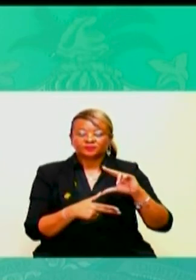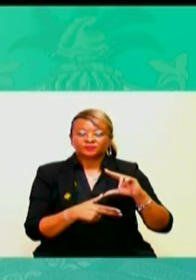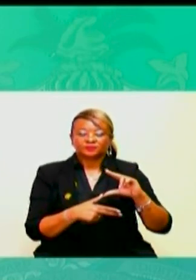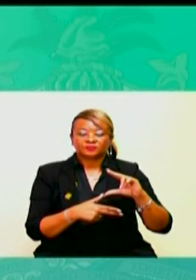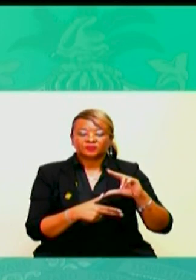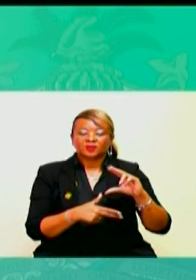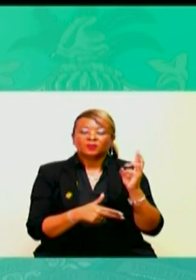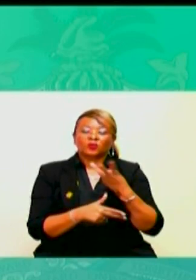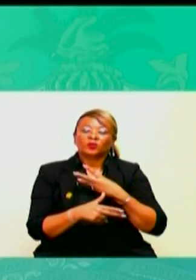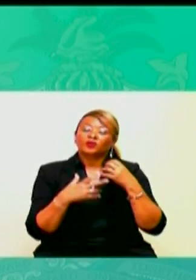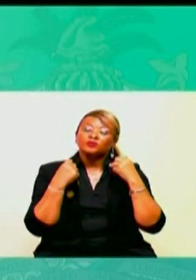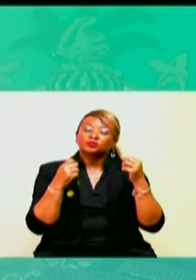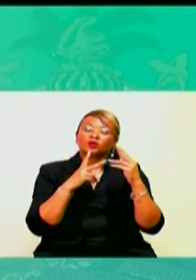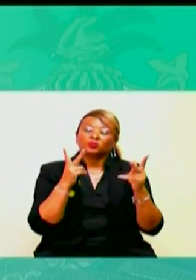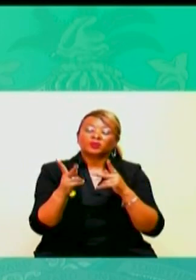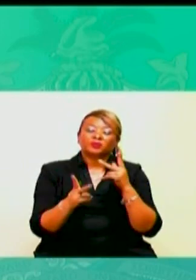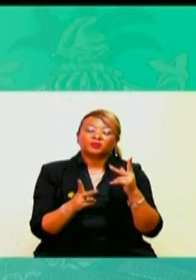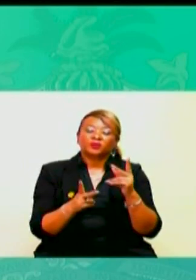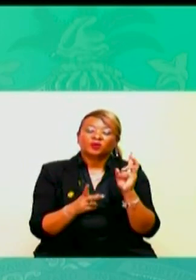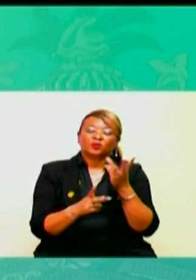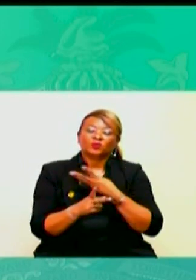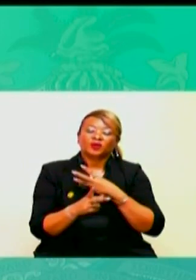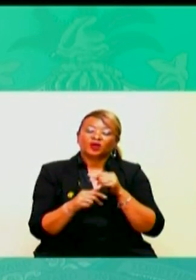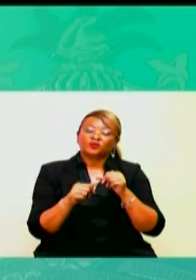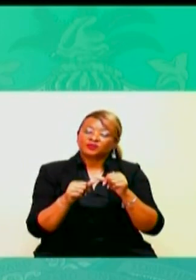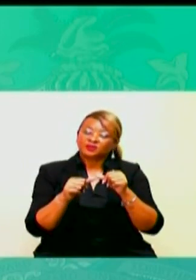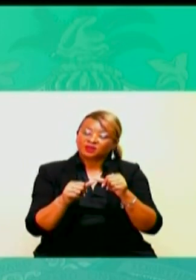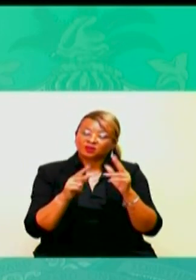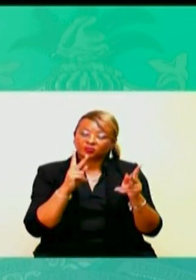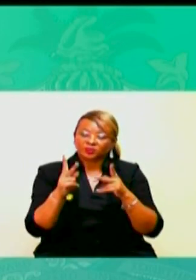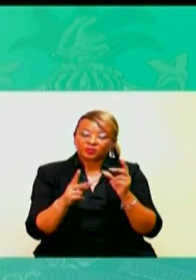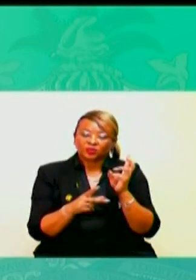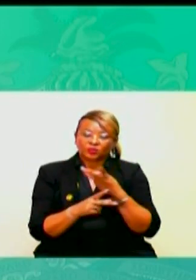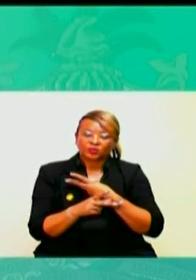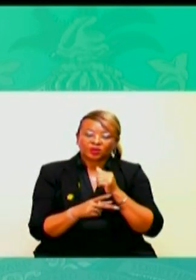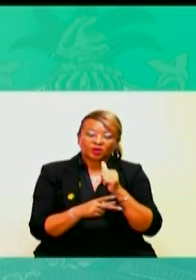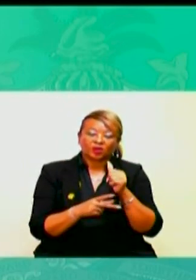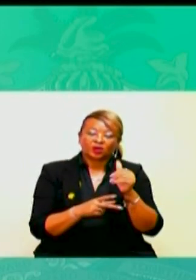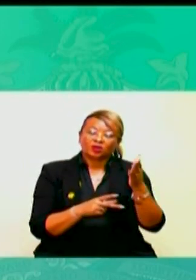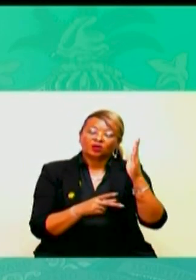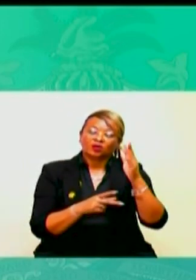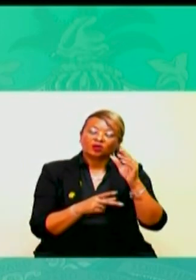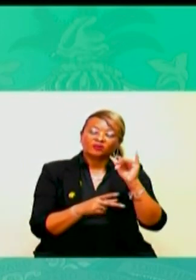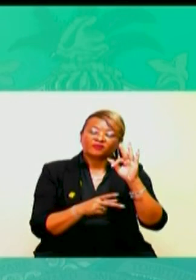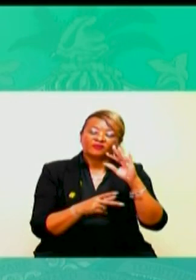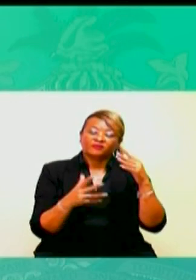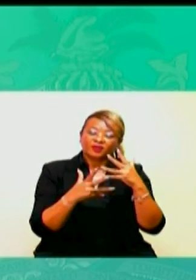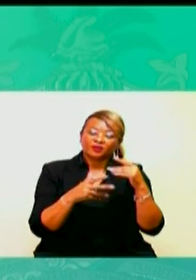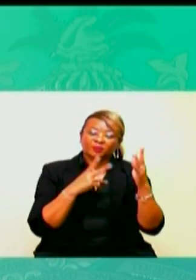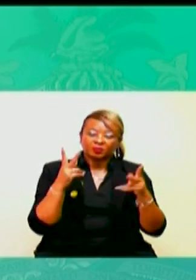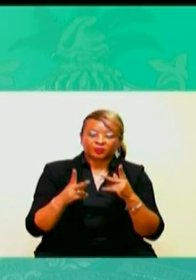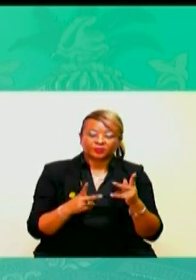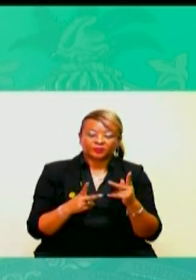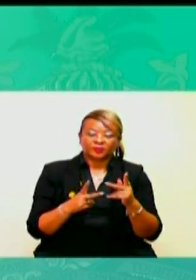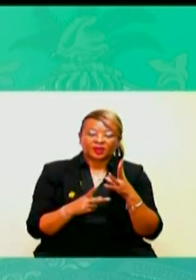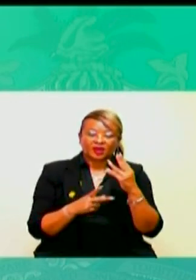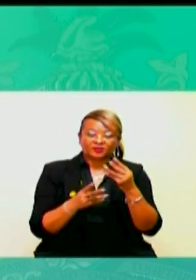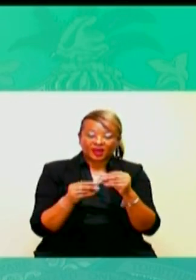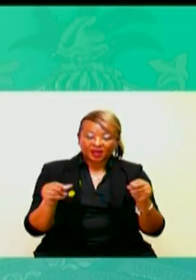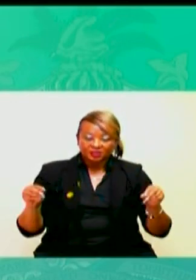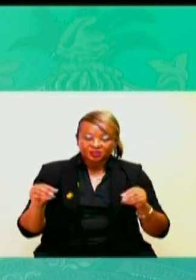But we are a strong people, we are resilient people, and we are a God-fearing people. So out of the ashes